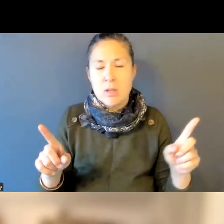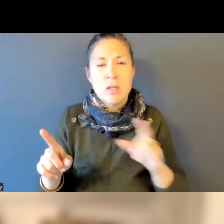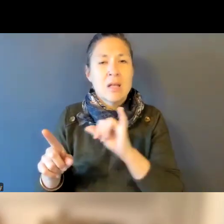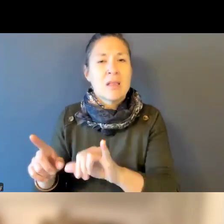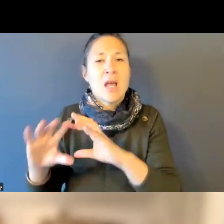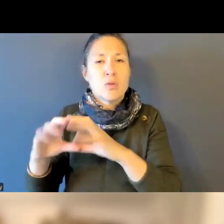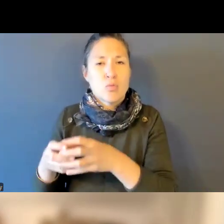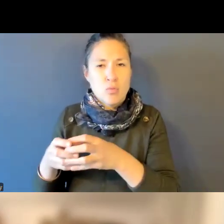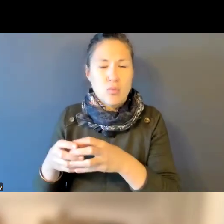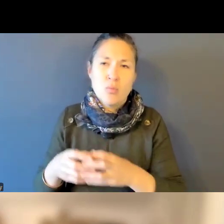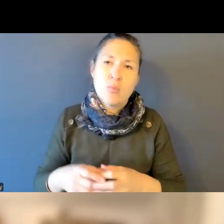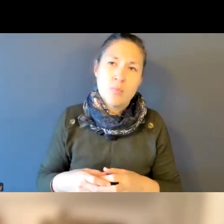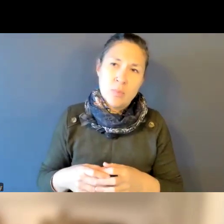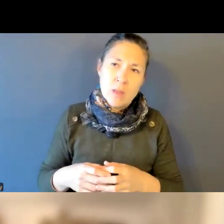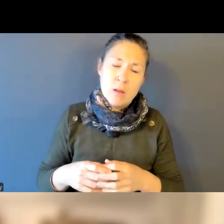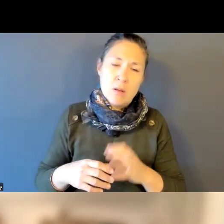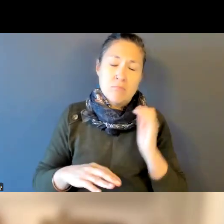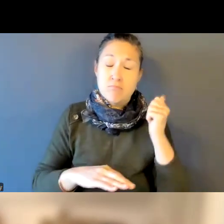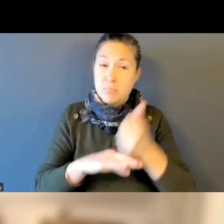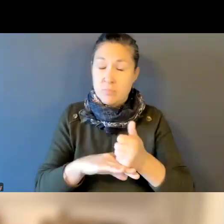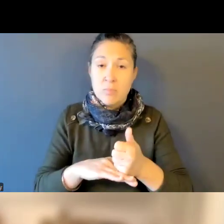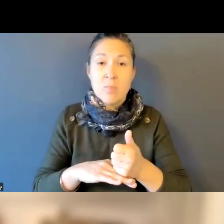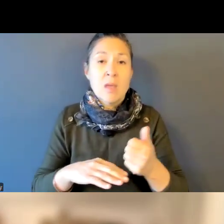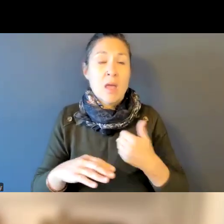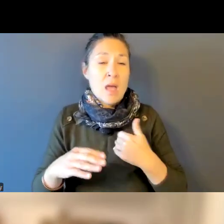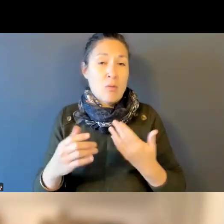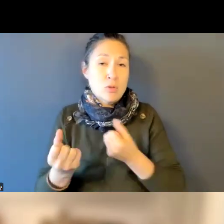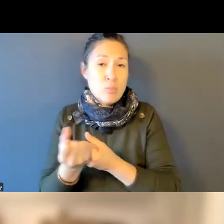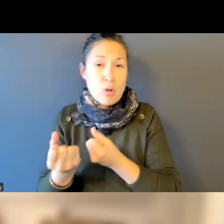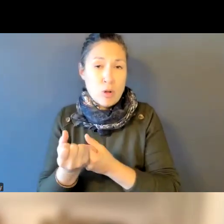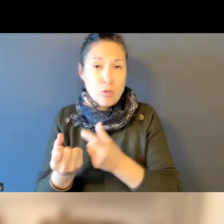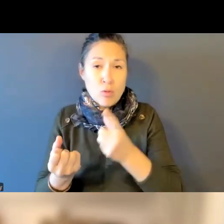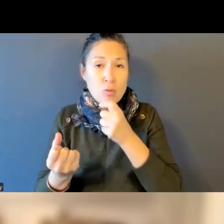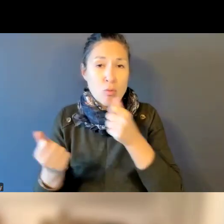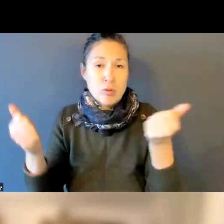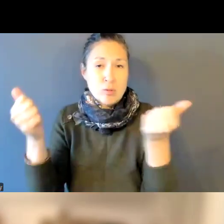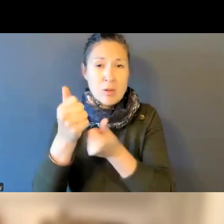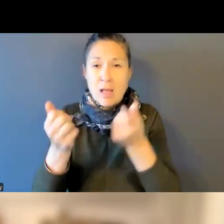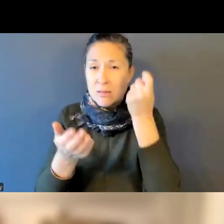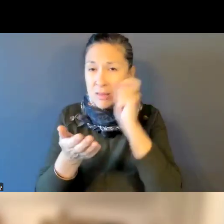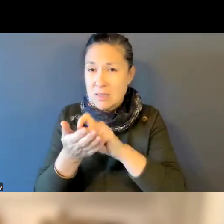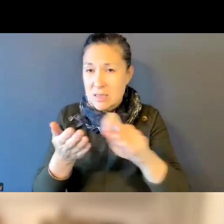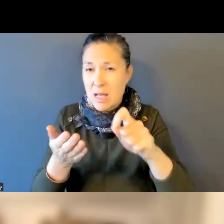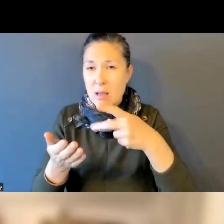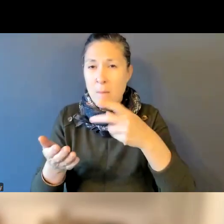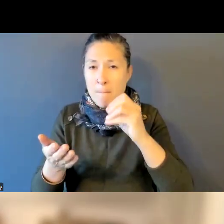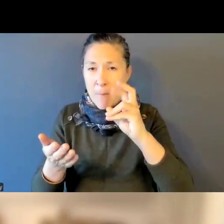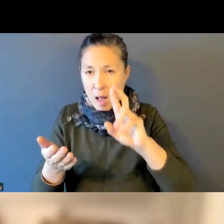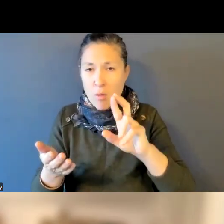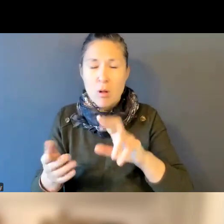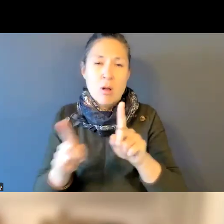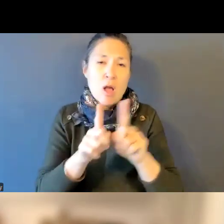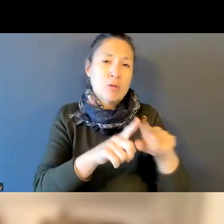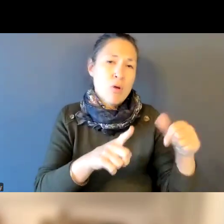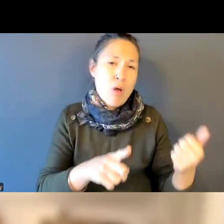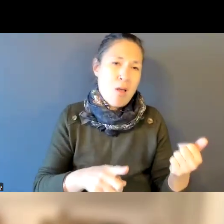that we put together with support from Undersecretary Power and others to